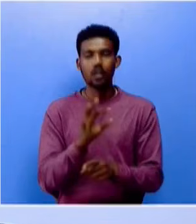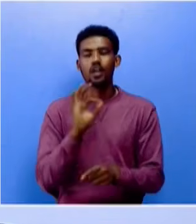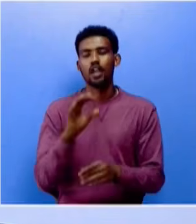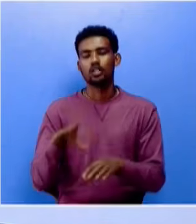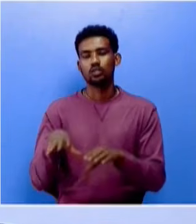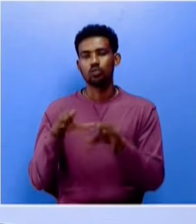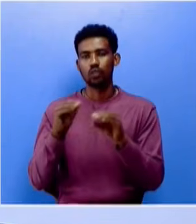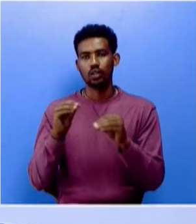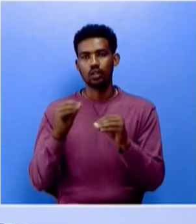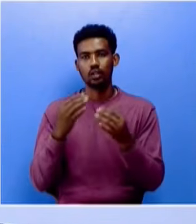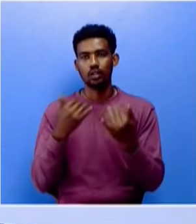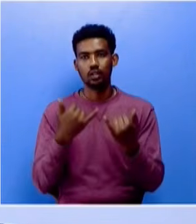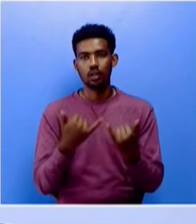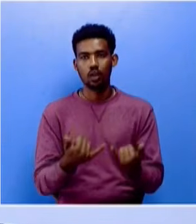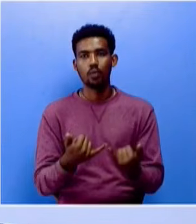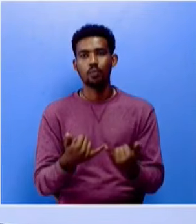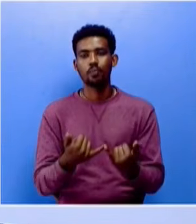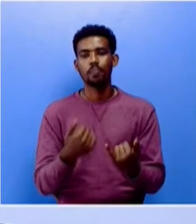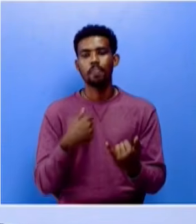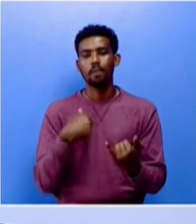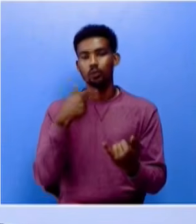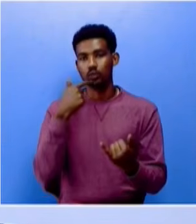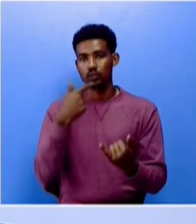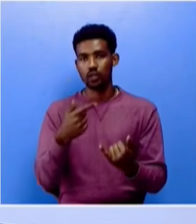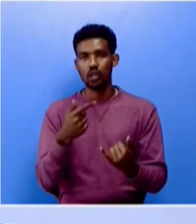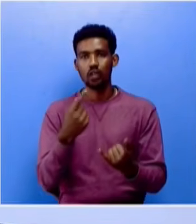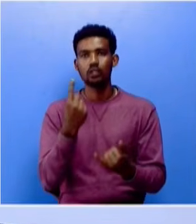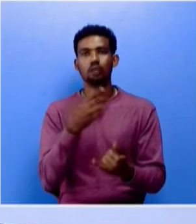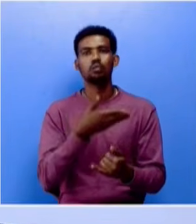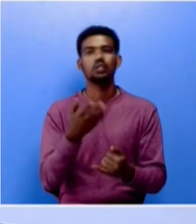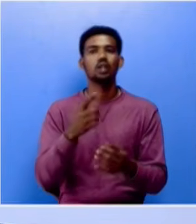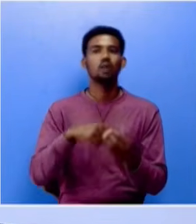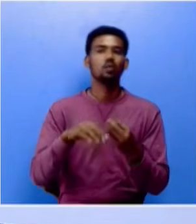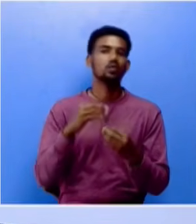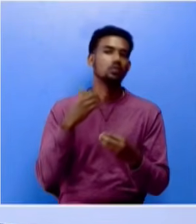So, now let's say something about the next point here.